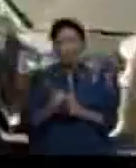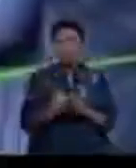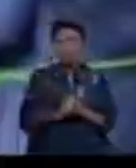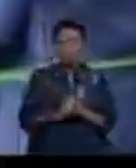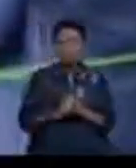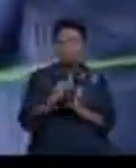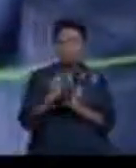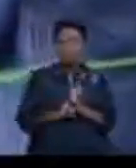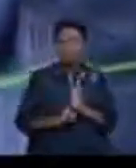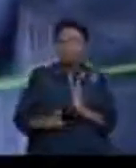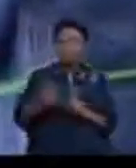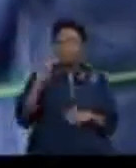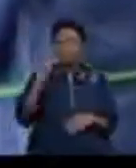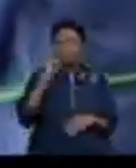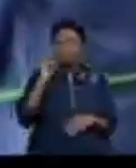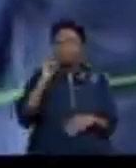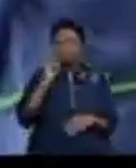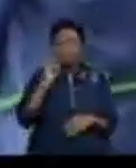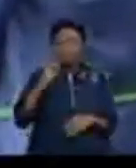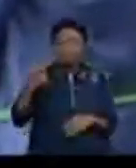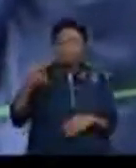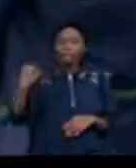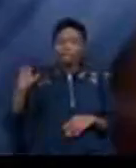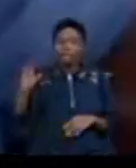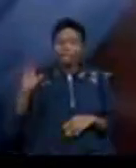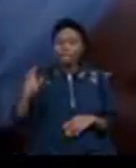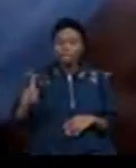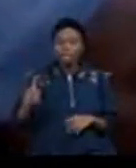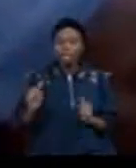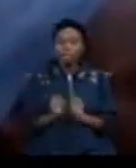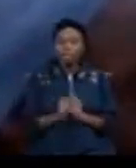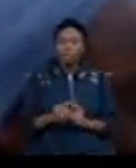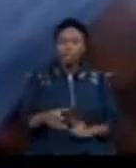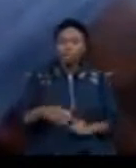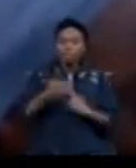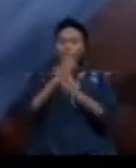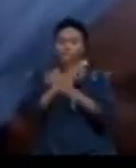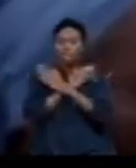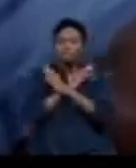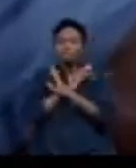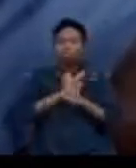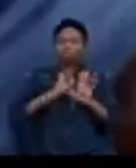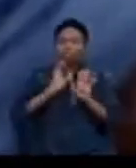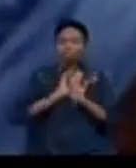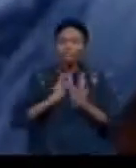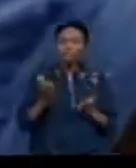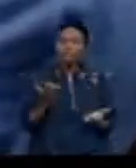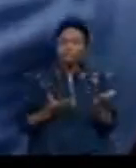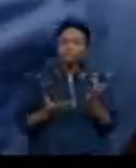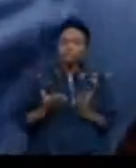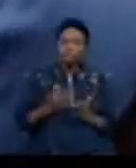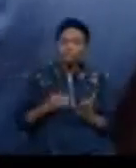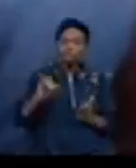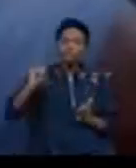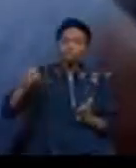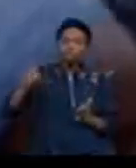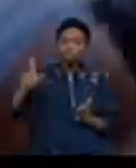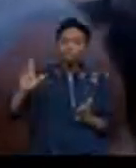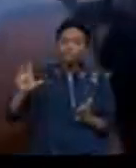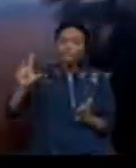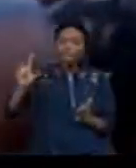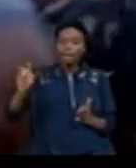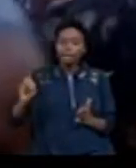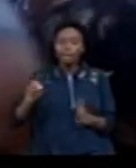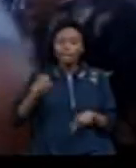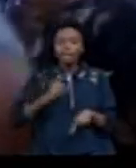Nigeria. GCK. Seventh month special Sunday worship on Sunday, July 30, 2023.